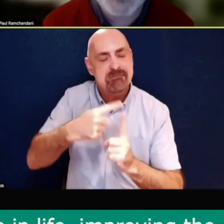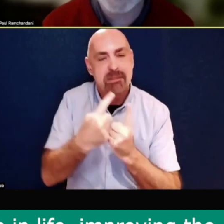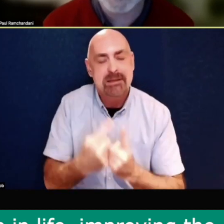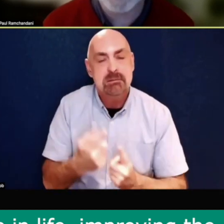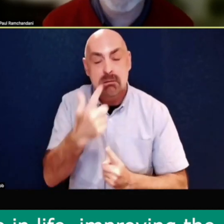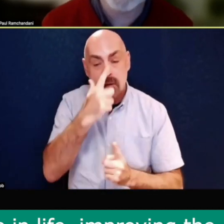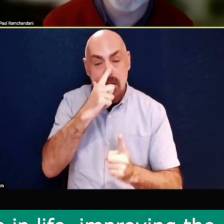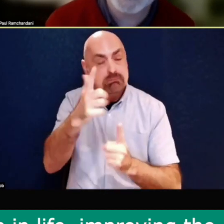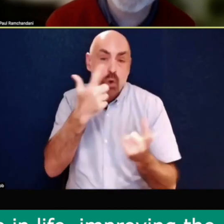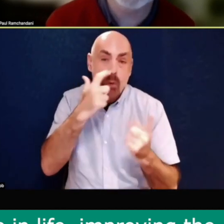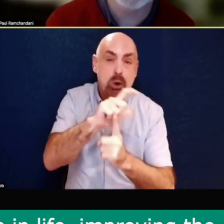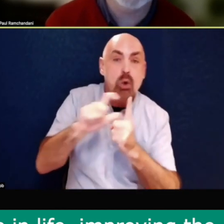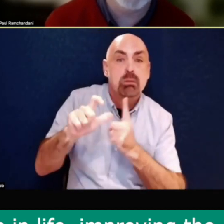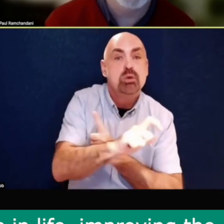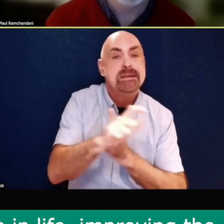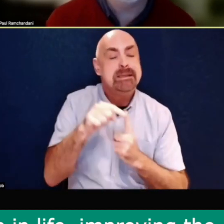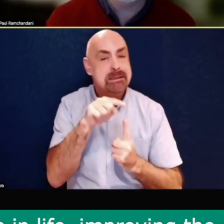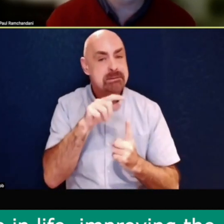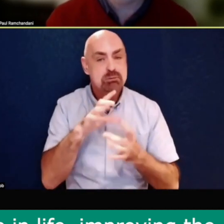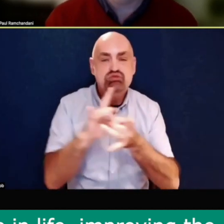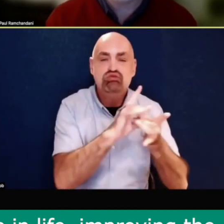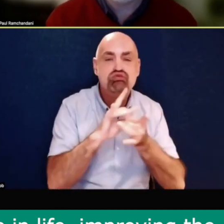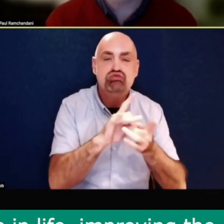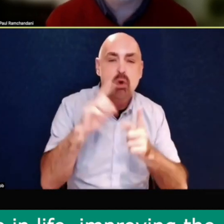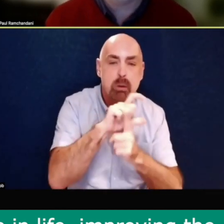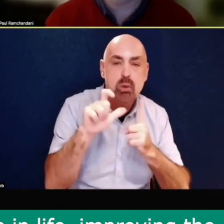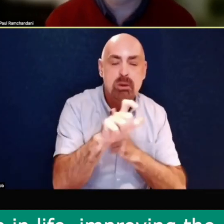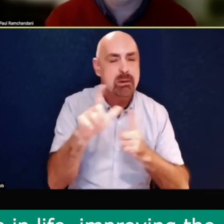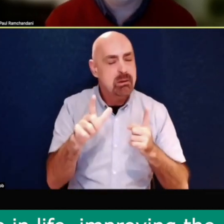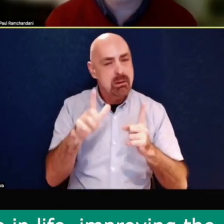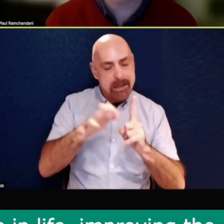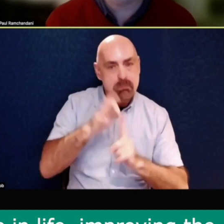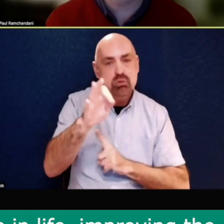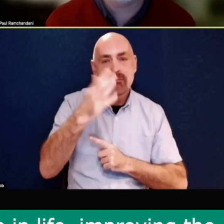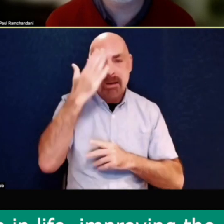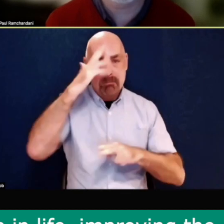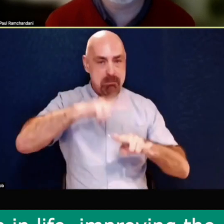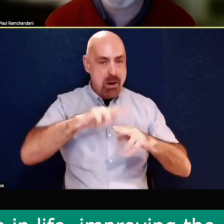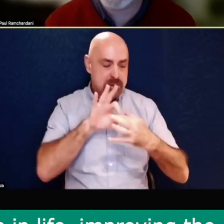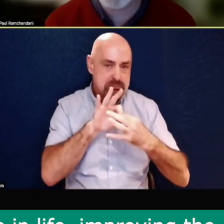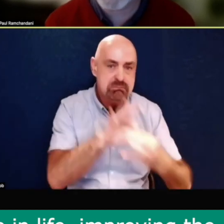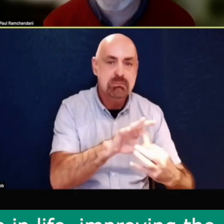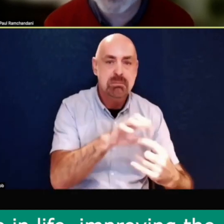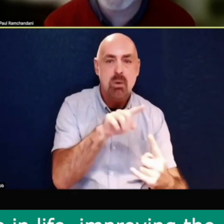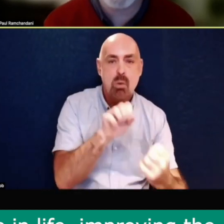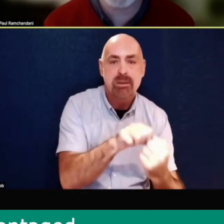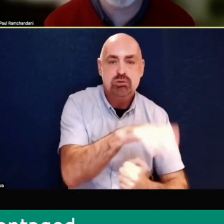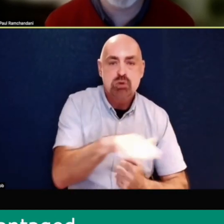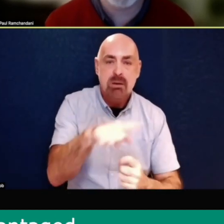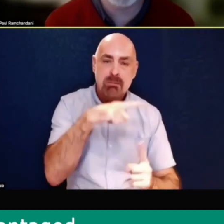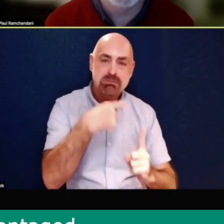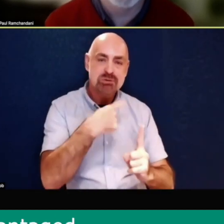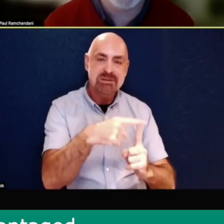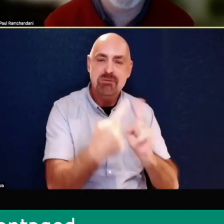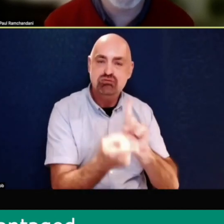community factors that give children the best chance in life, improving the range of parent-child, the positivity of parent-child interaction across the piece, not just